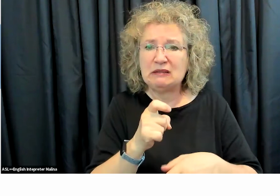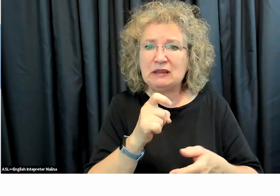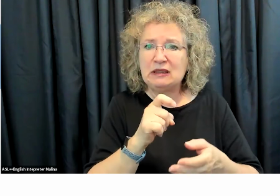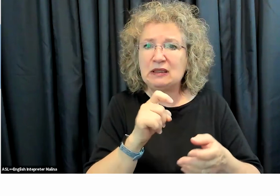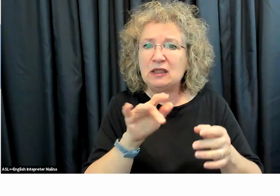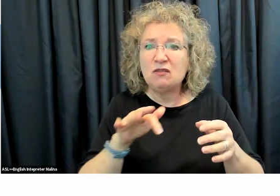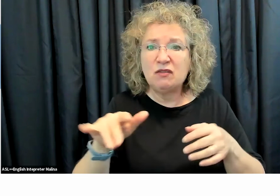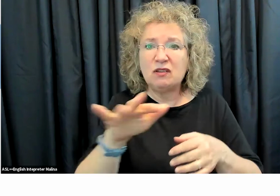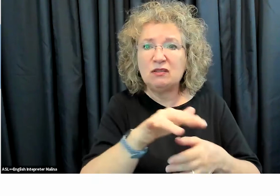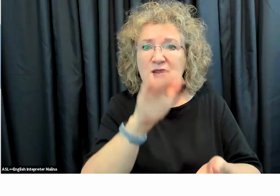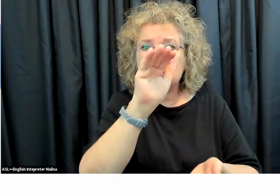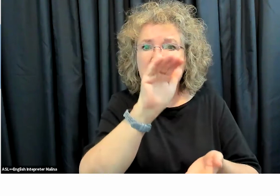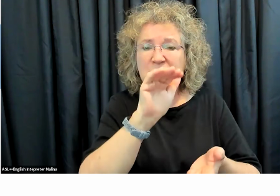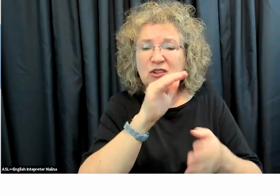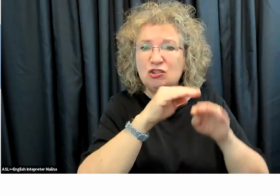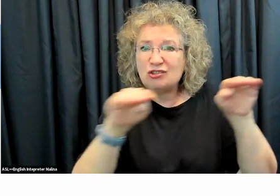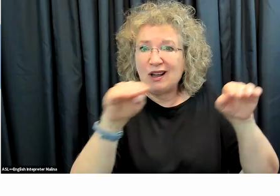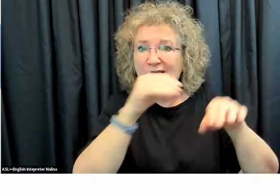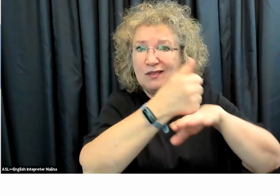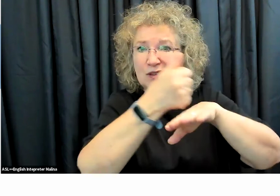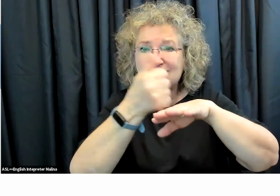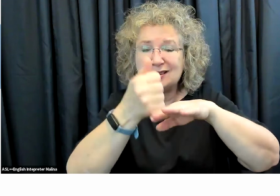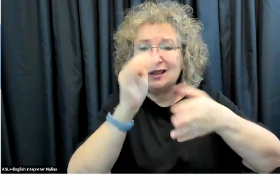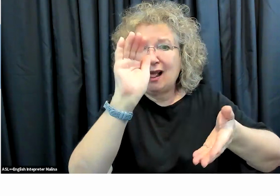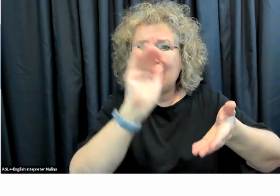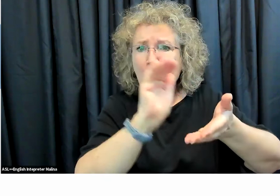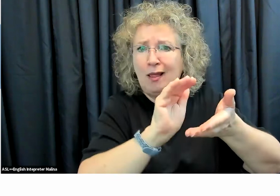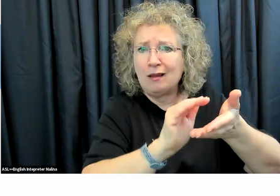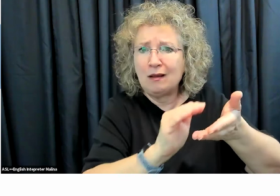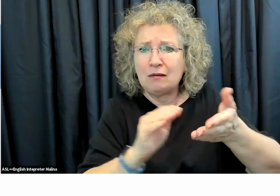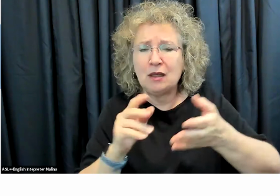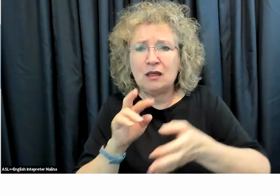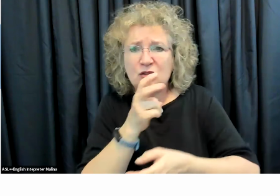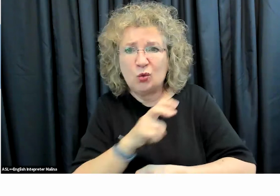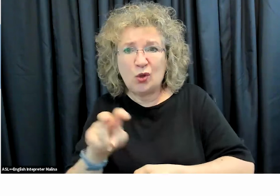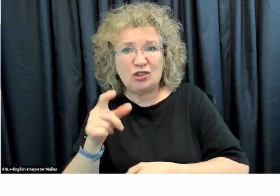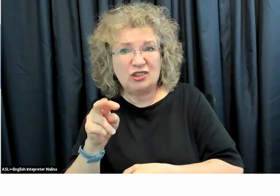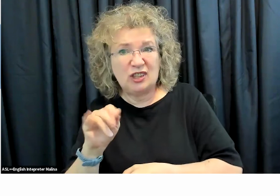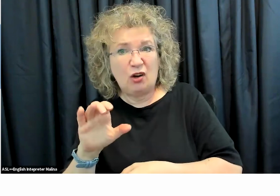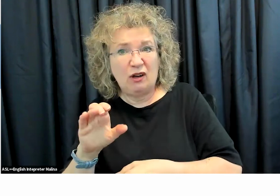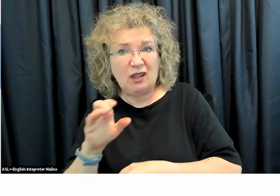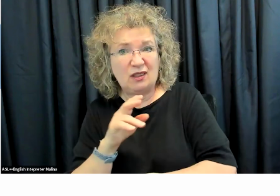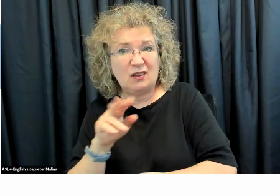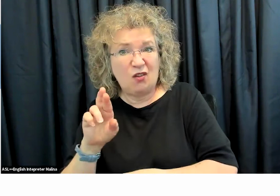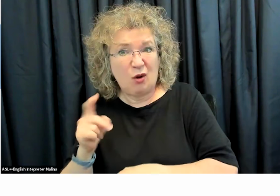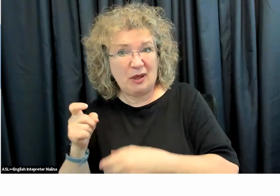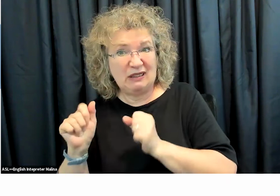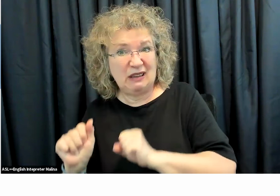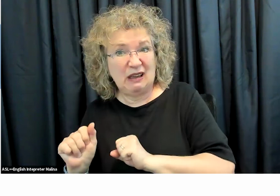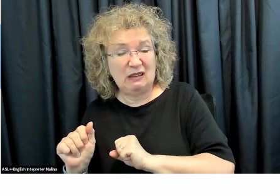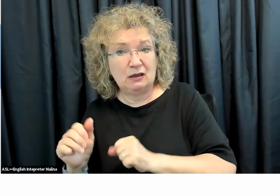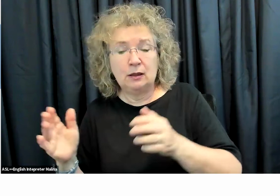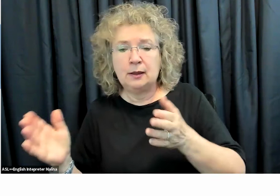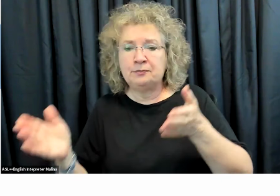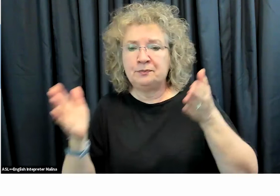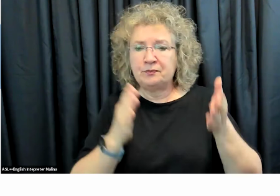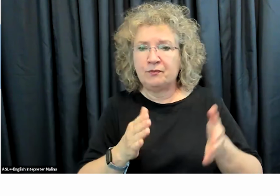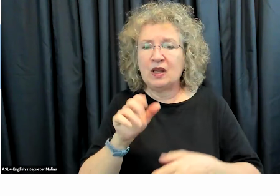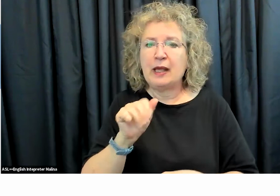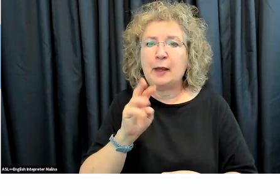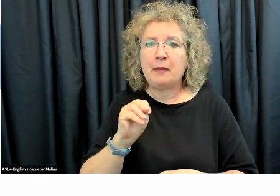Anyone? I can answer this one. This